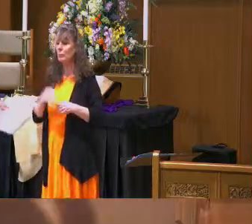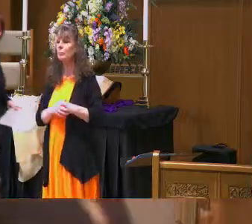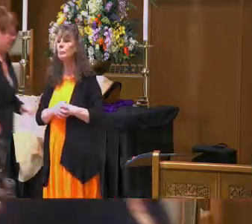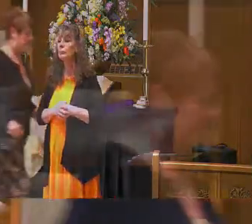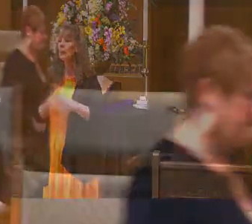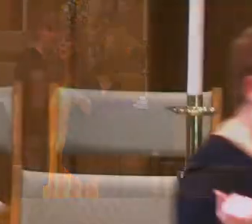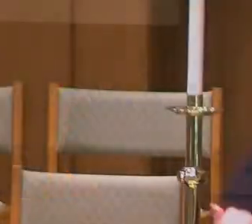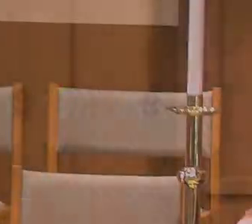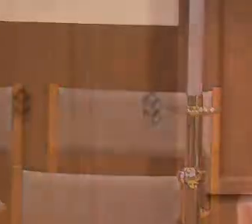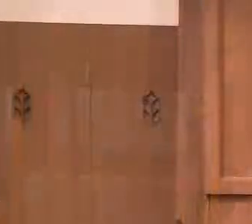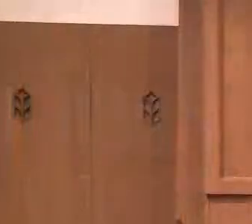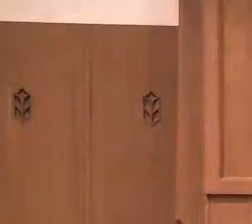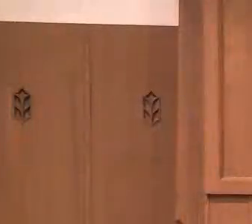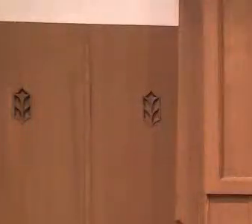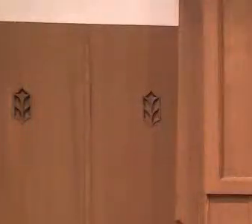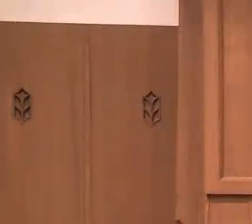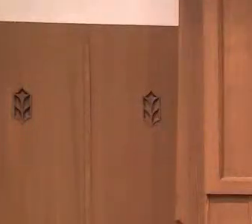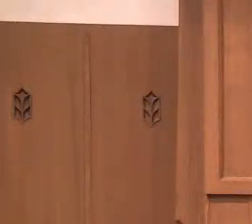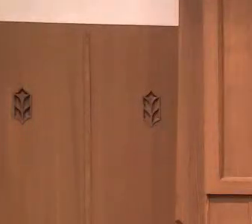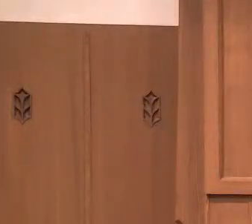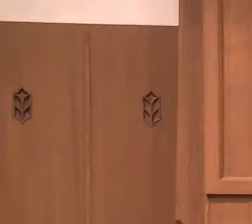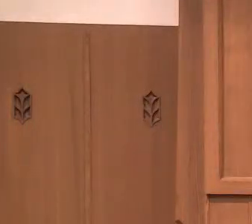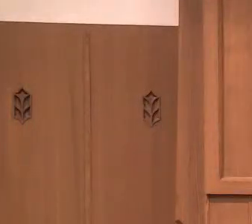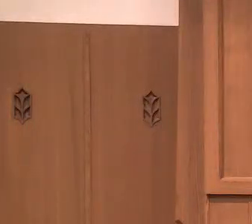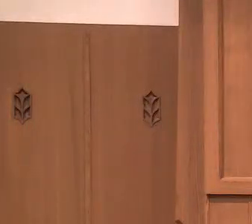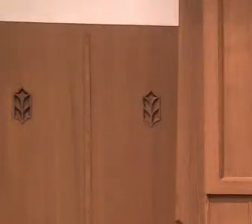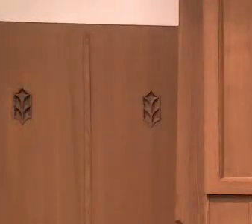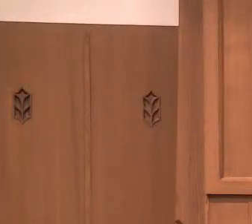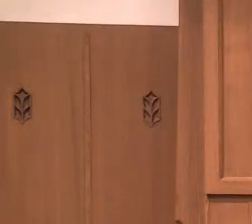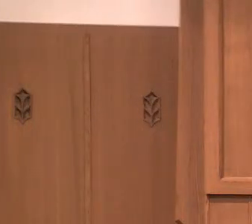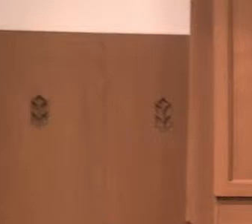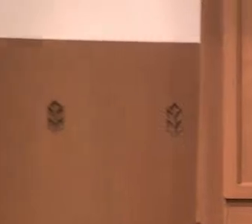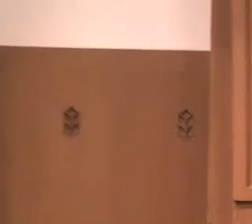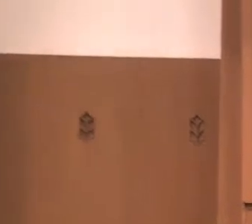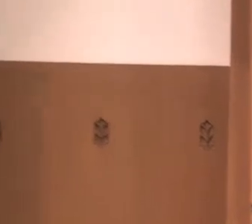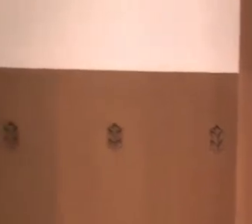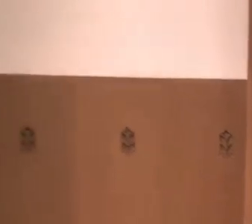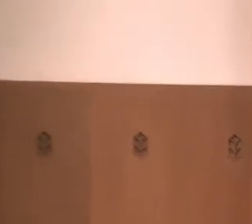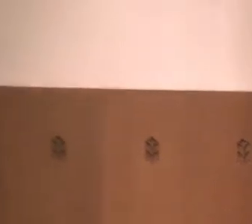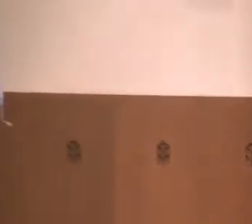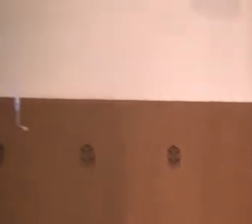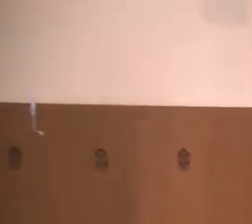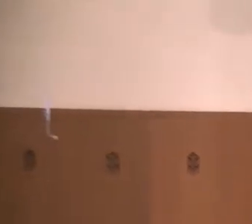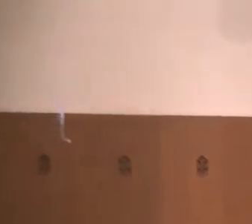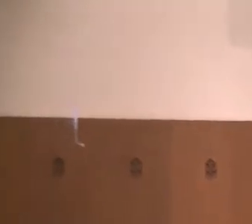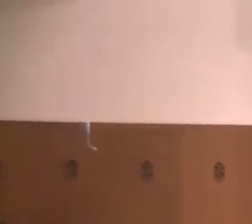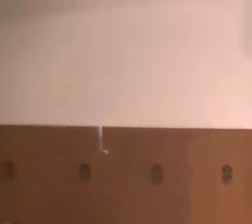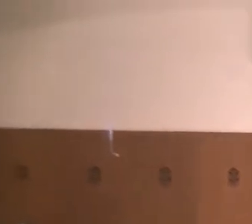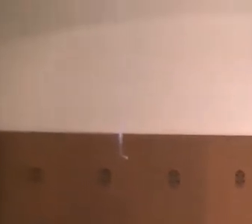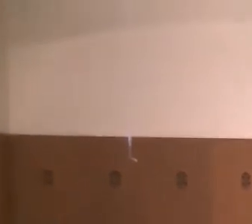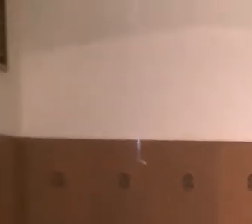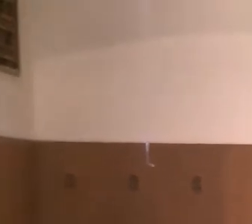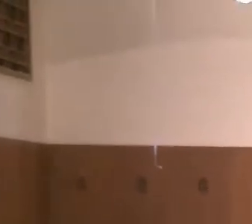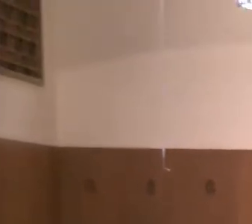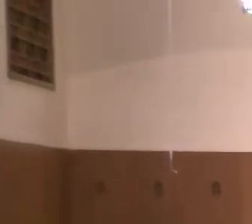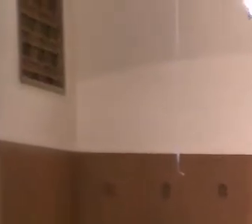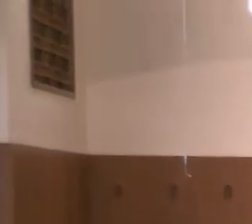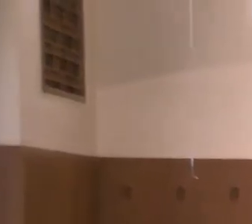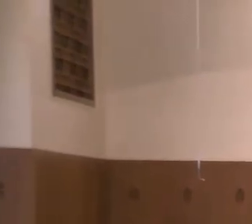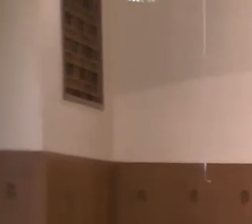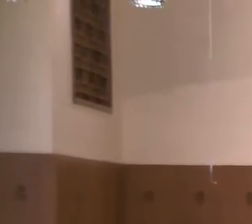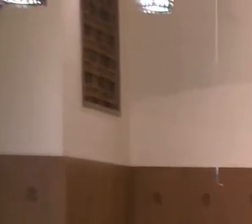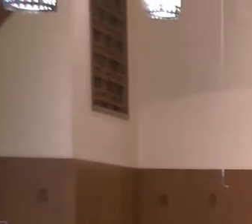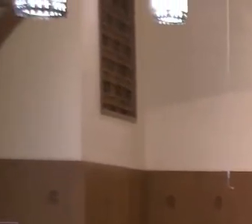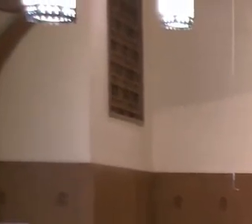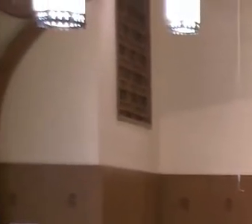We're going to do the first and last verse of Hosanna, Loud Hosanna. If you'd like a hymnal to use, page 278. And as Bonita